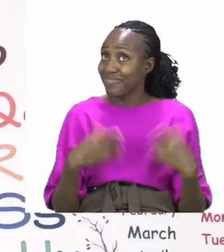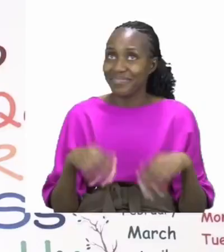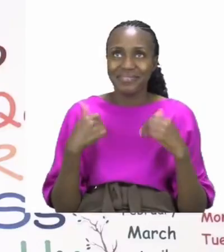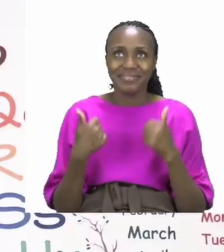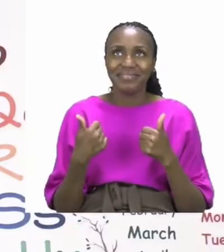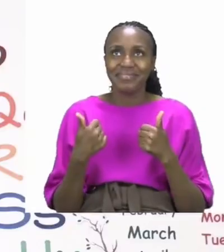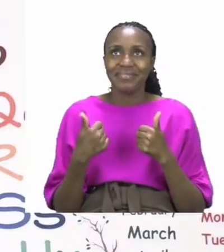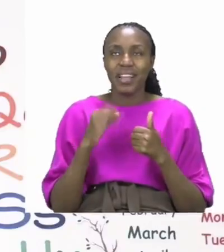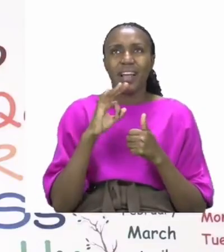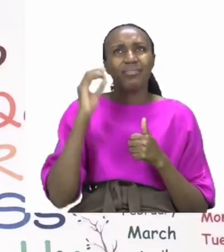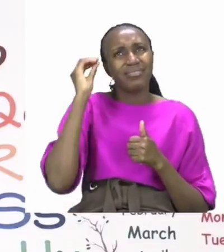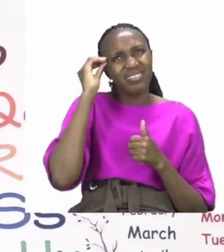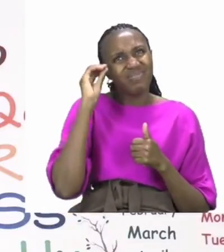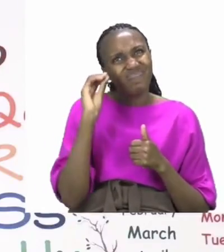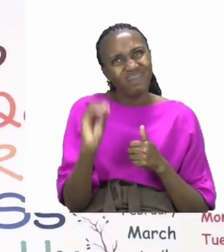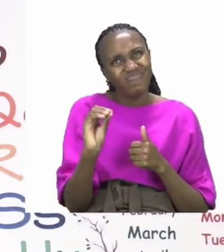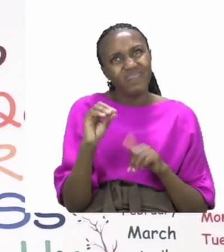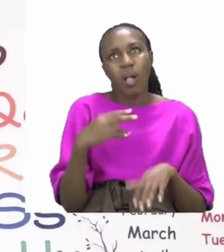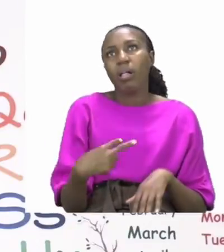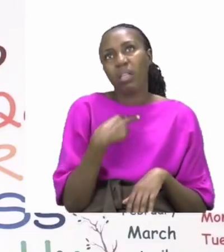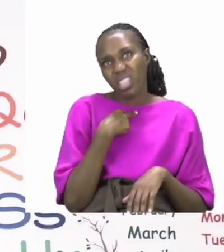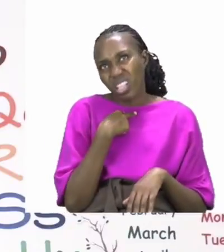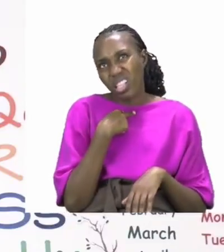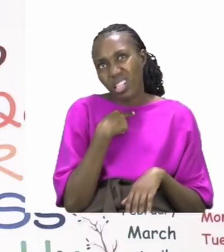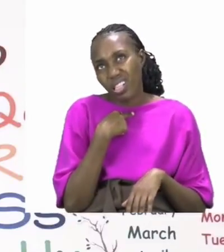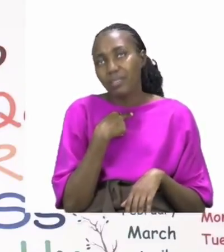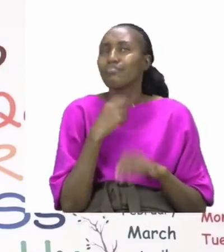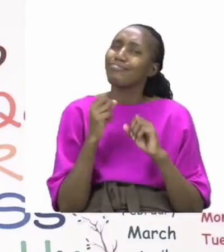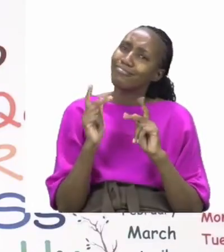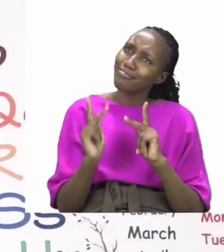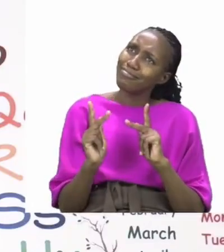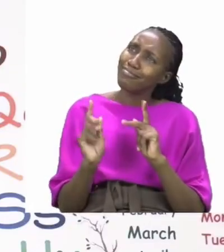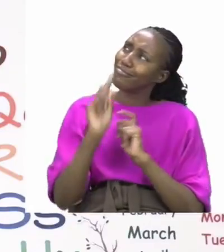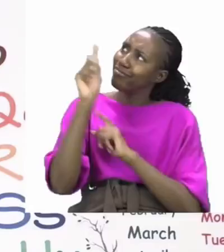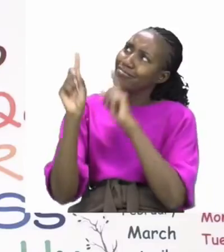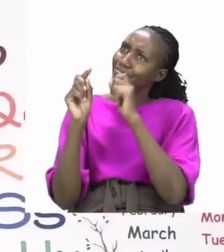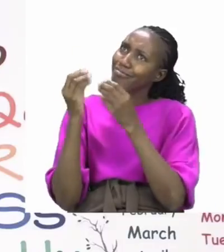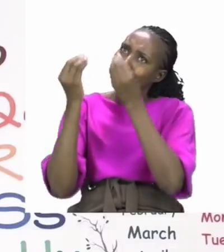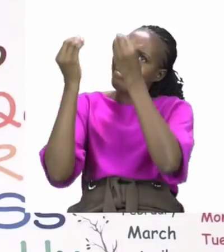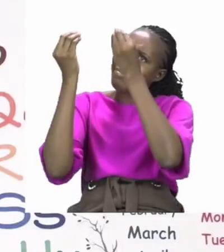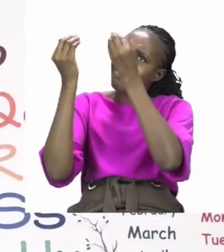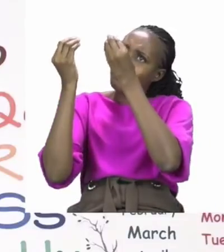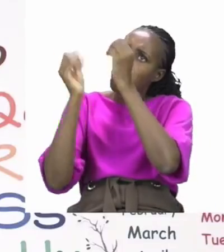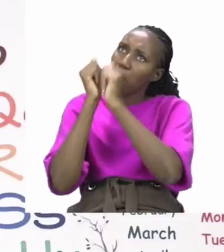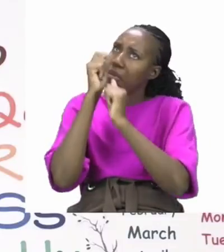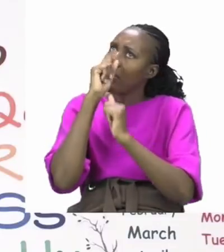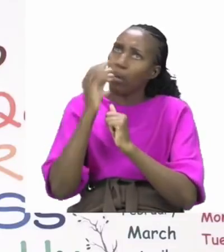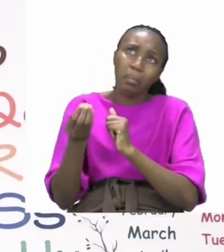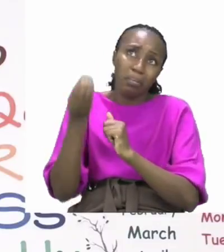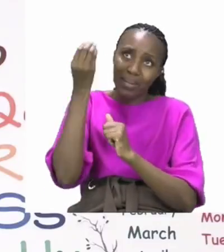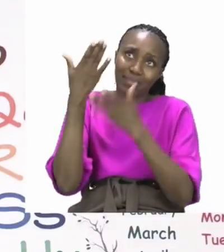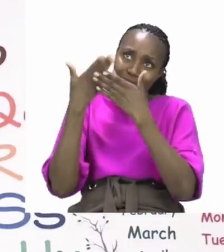sure what to do or something is a little bit hard, that's okay. You can always ask a sibling or an adult for